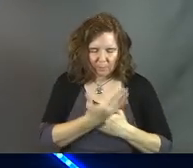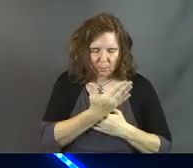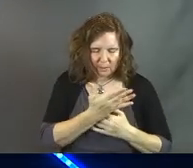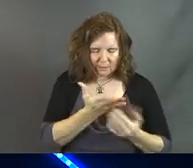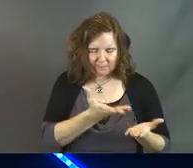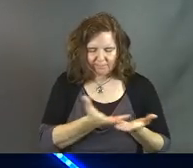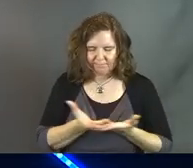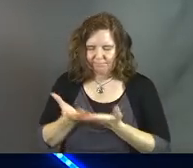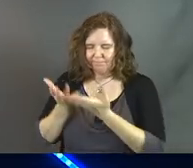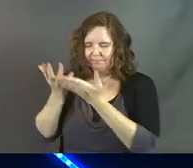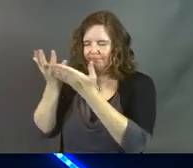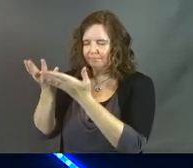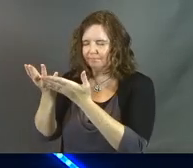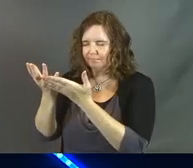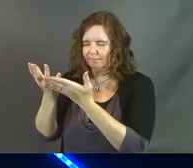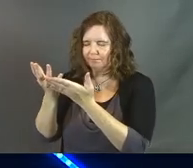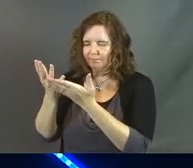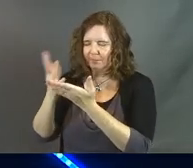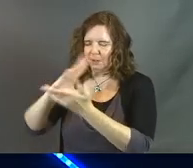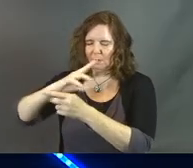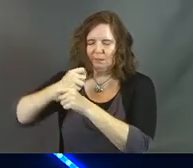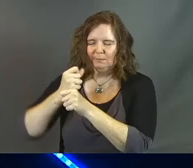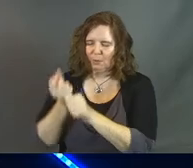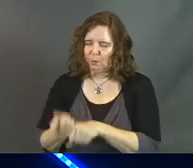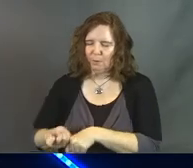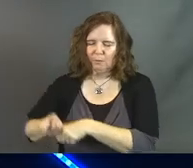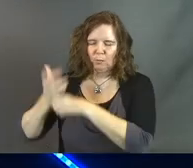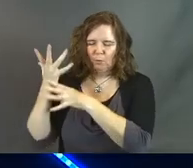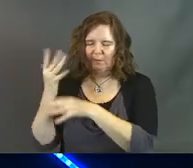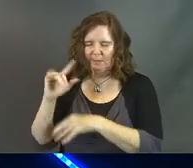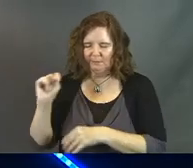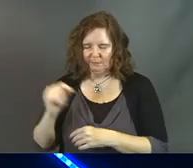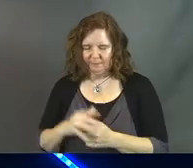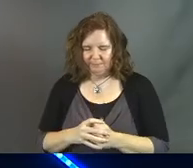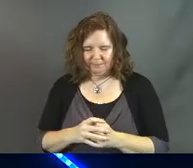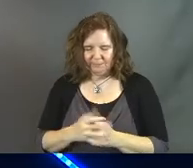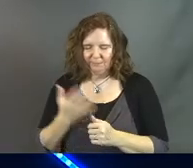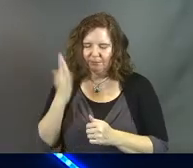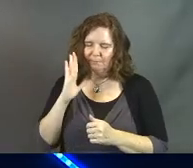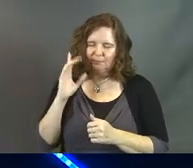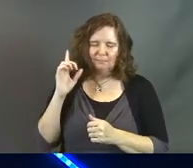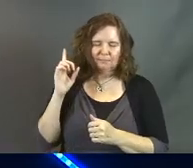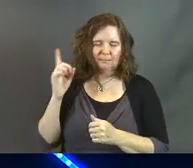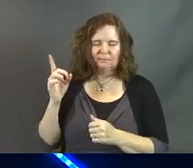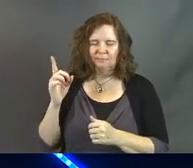take that you would bind it up and remove it. God, that